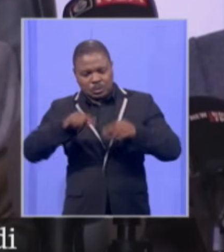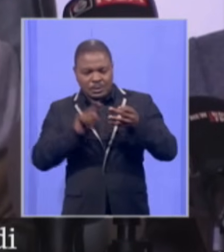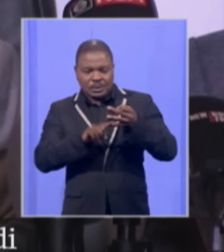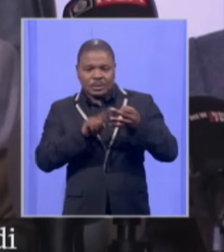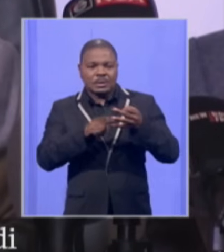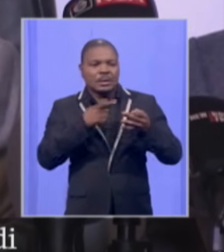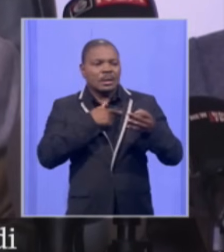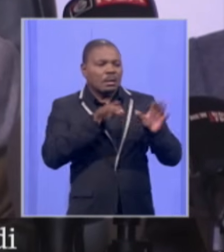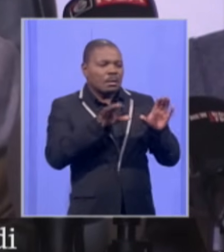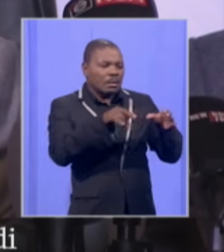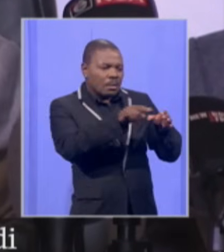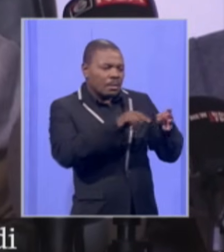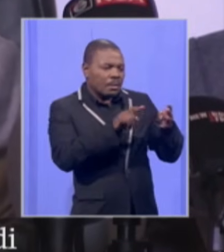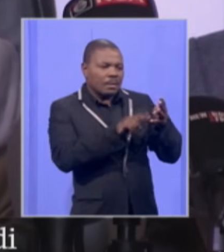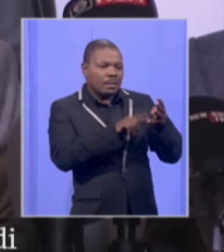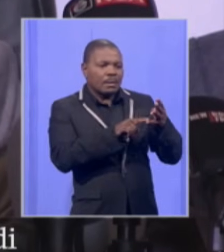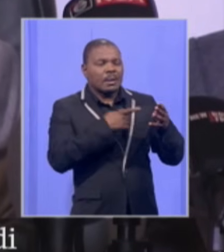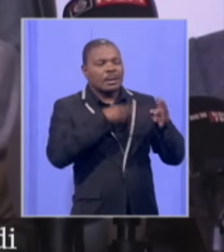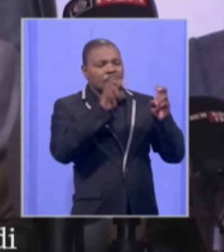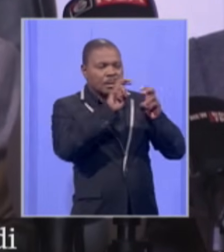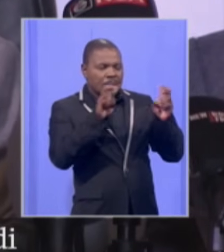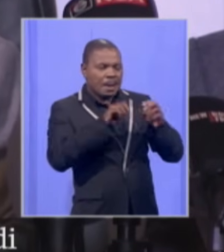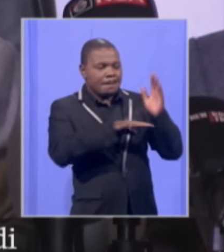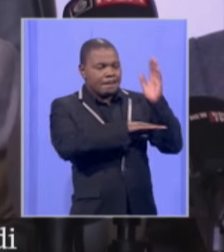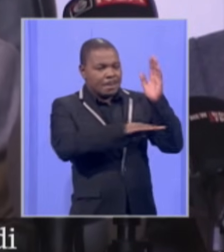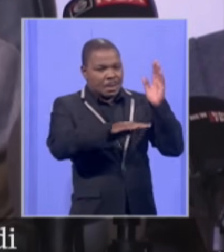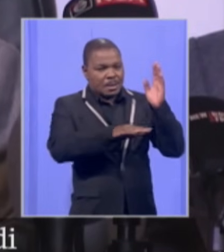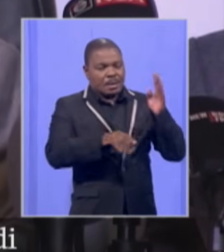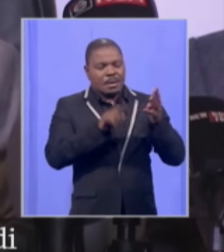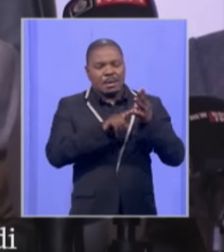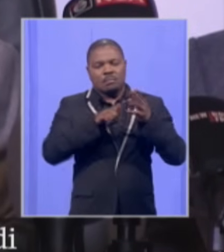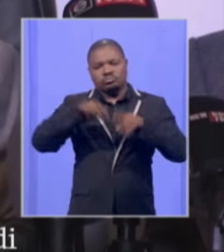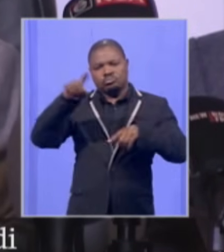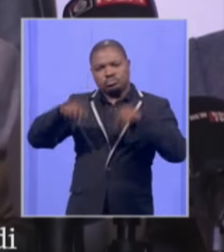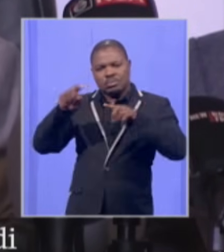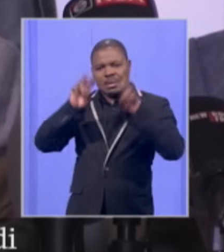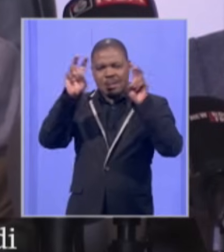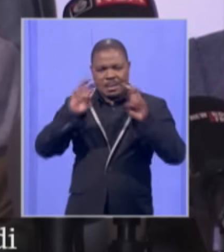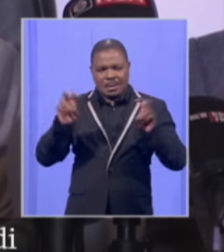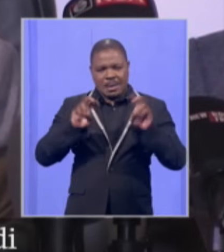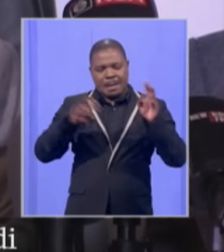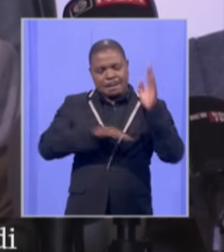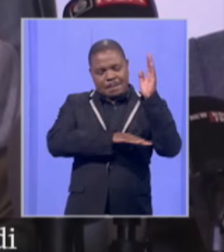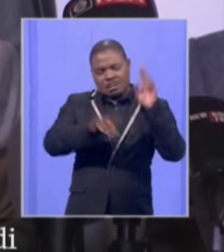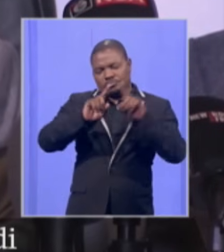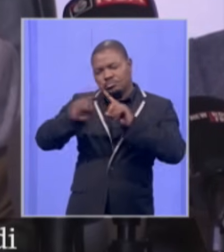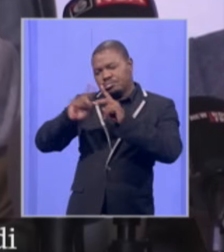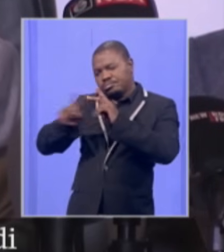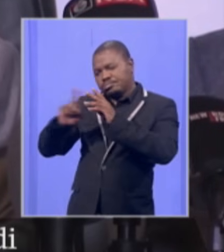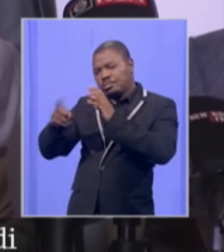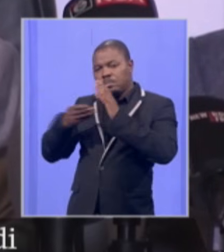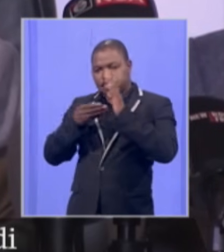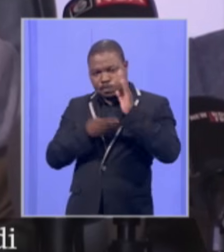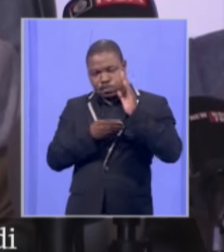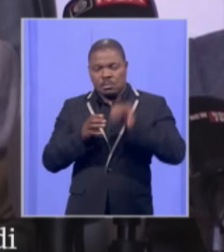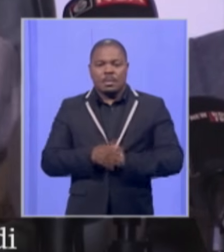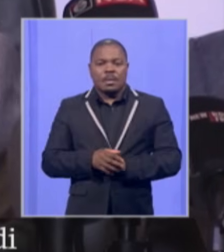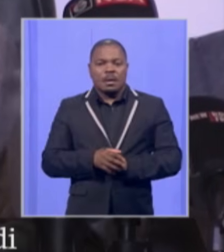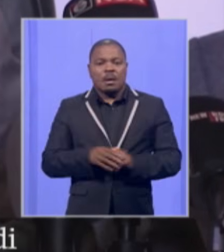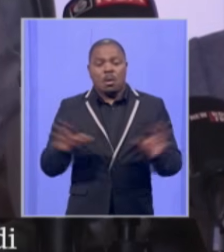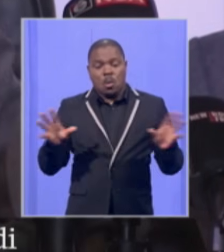beds, 4-section electric beds, multifunction electric beds, etc. And there will